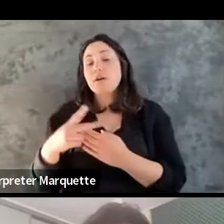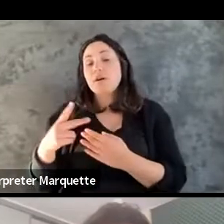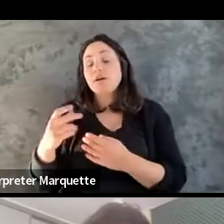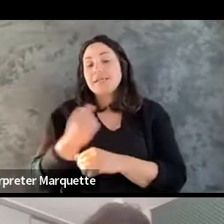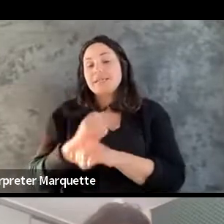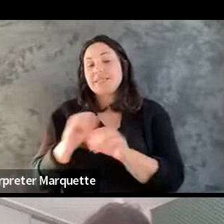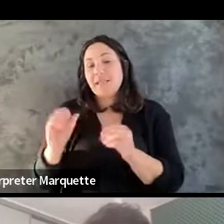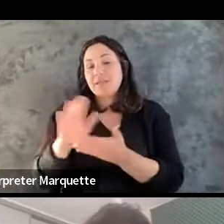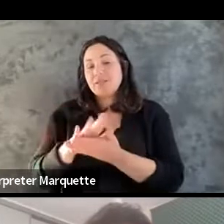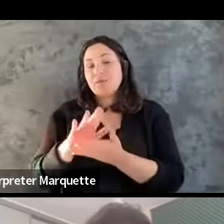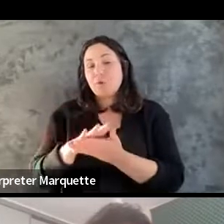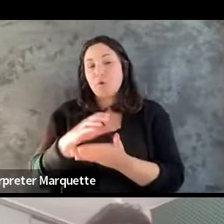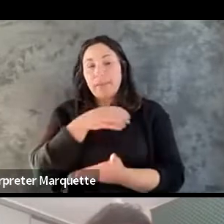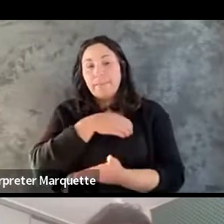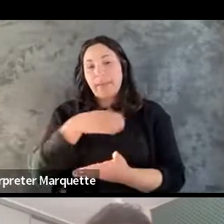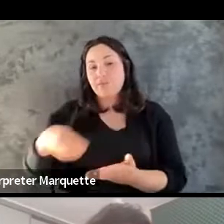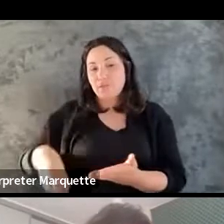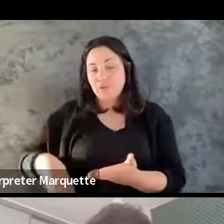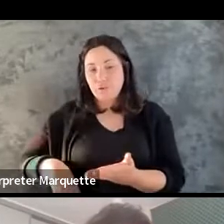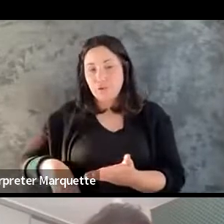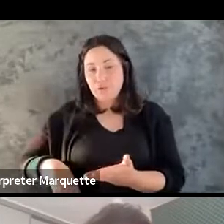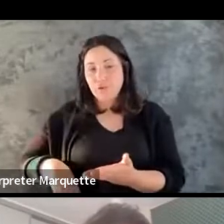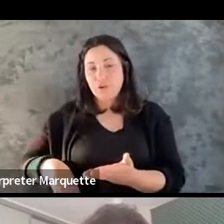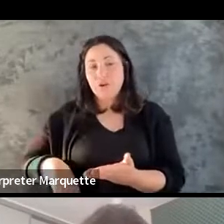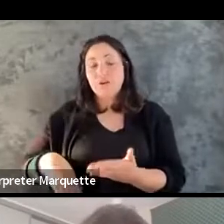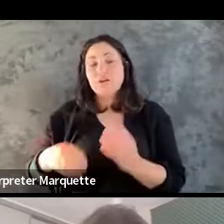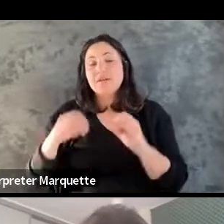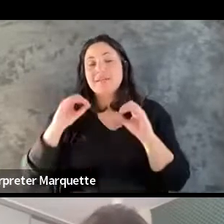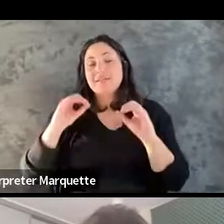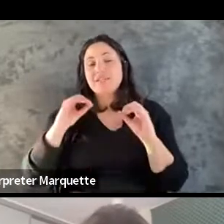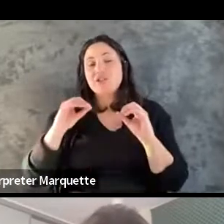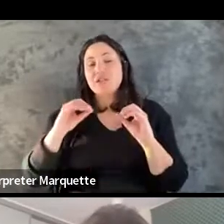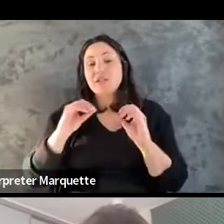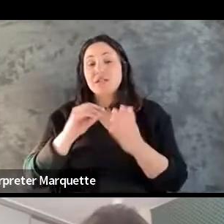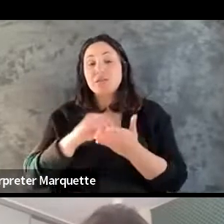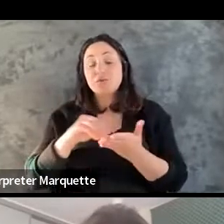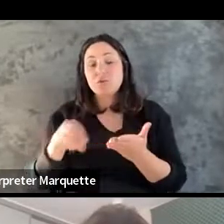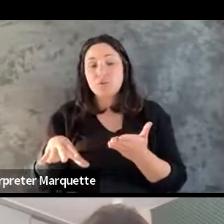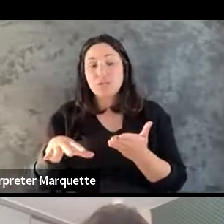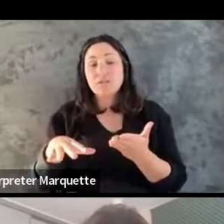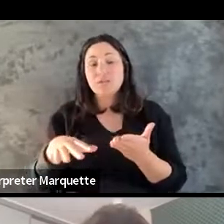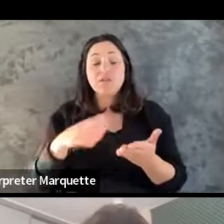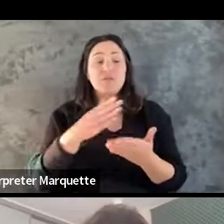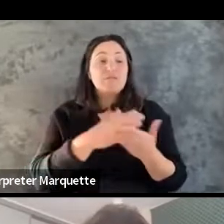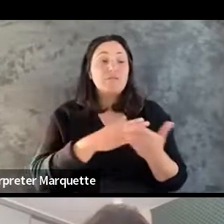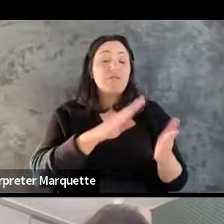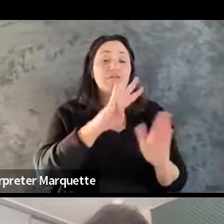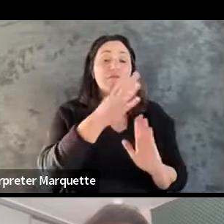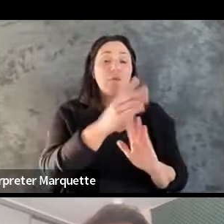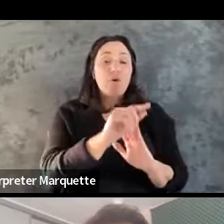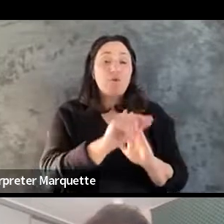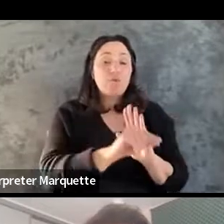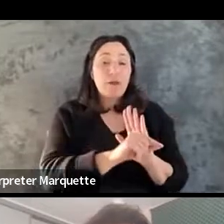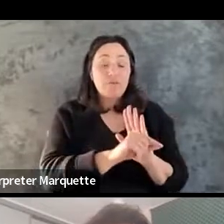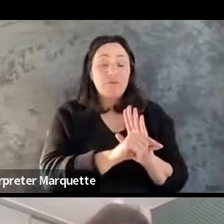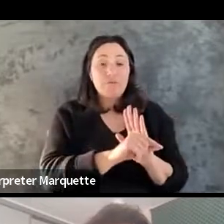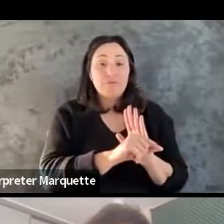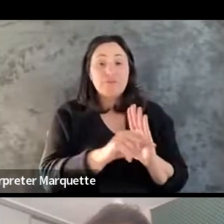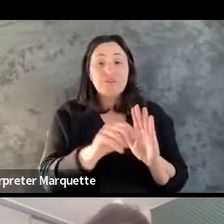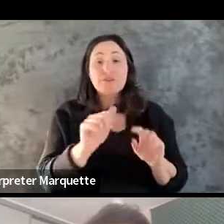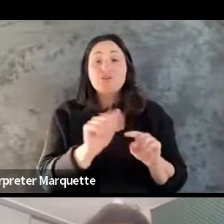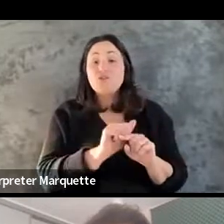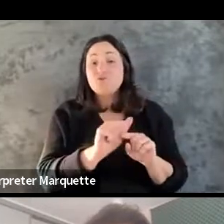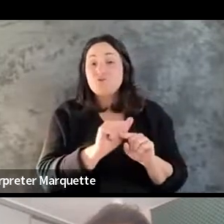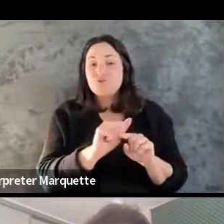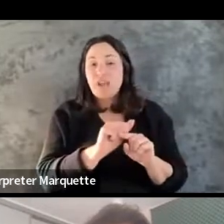which is across the schools as well, which is teaching our students. And there's a group of fourth graders that are trained for 2 days on how to